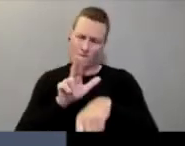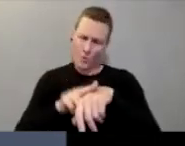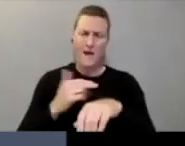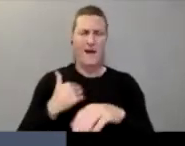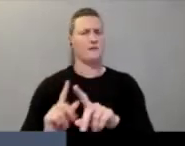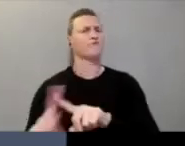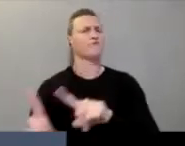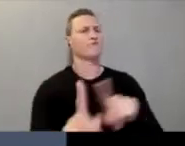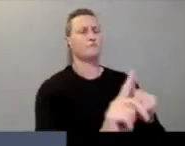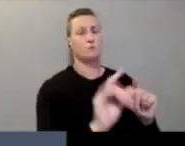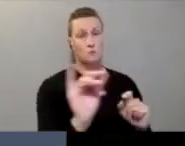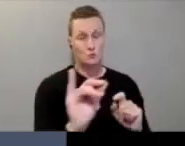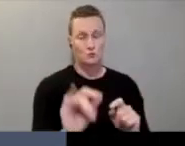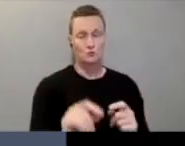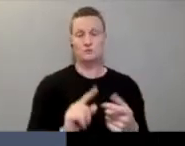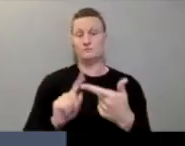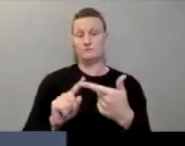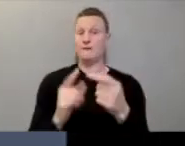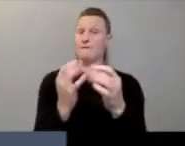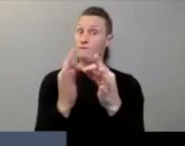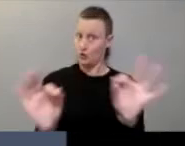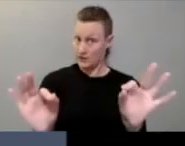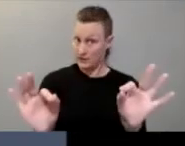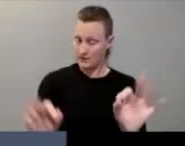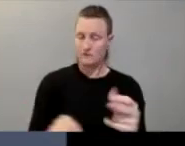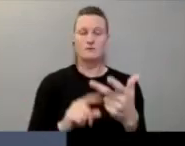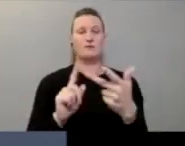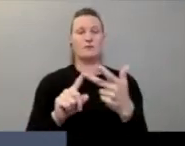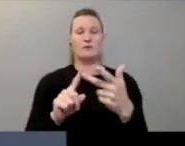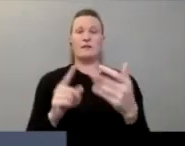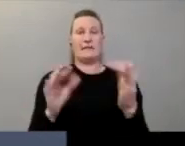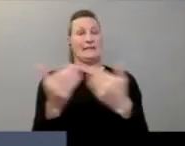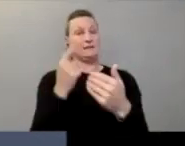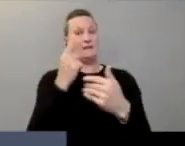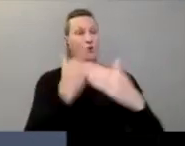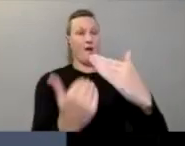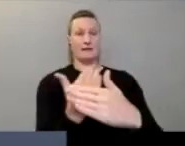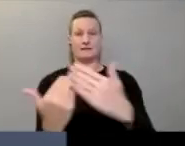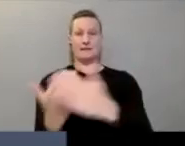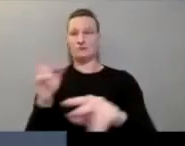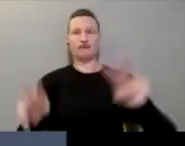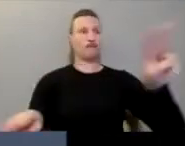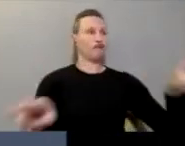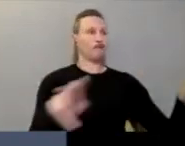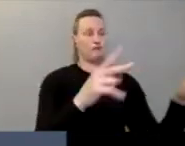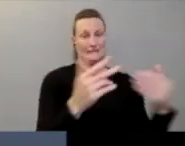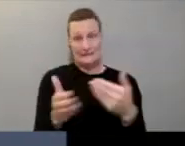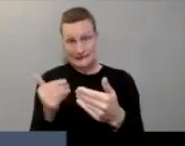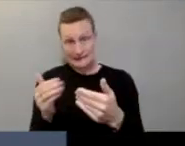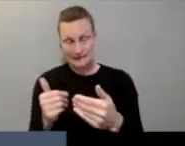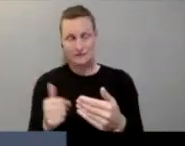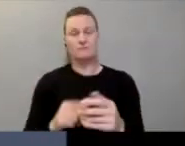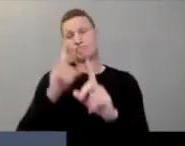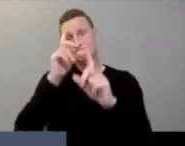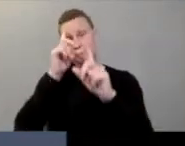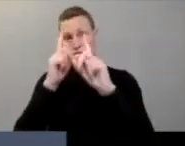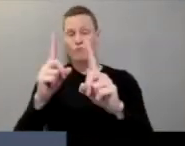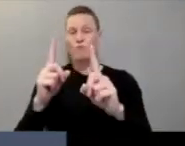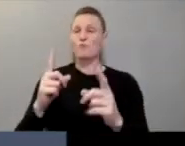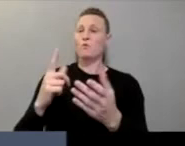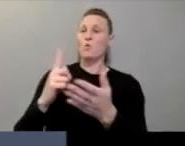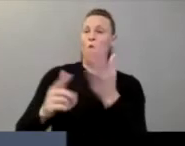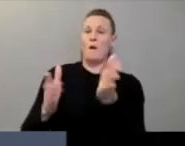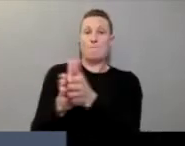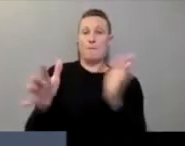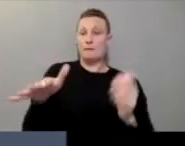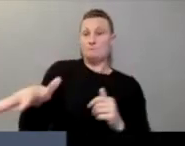that it's free and accessible, publicly accessible, that it's projects are transforming public space, that it takes